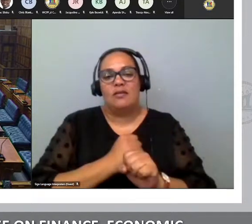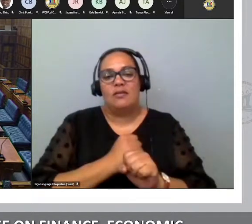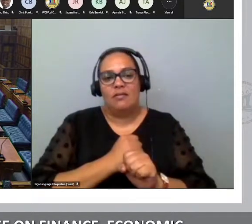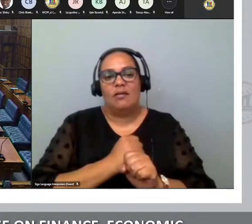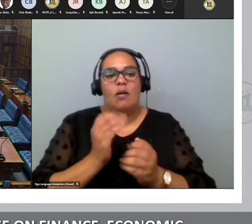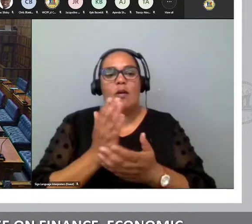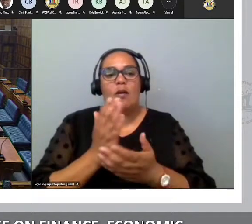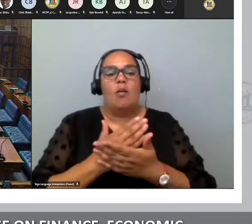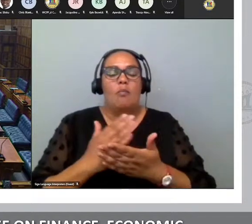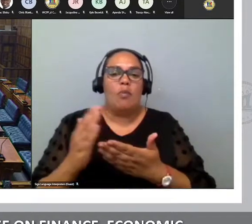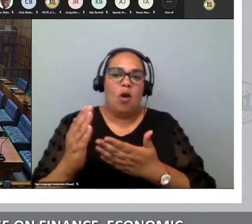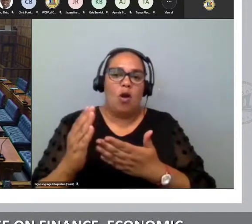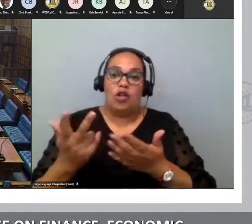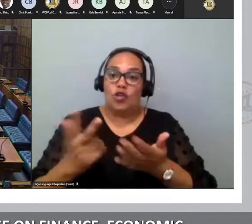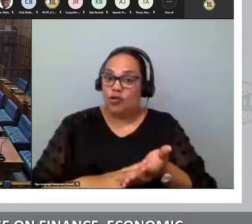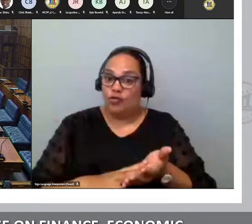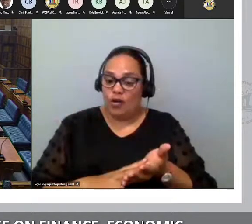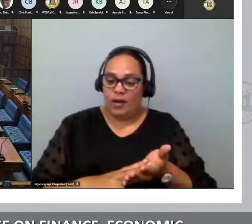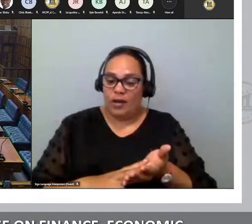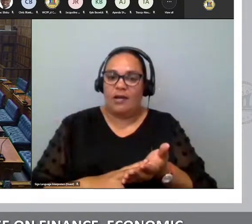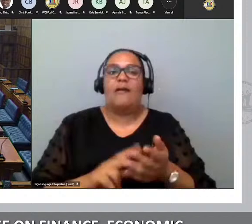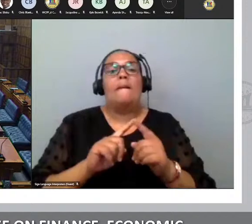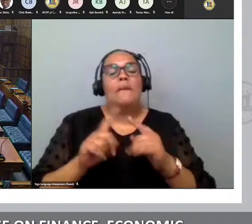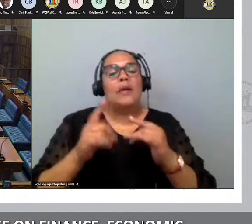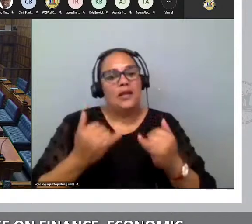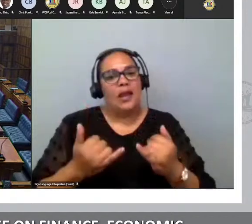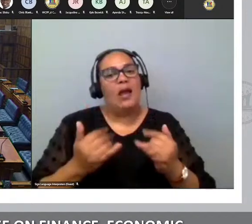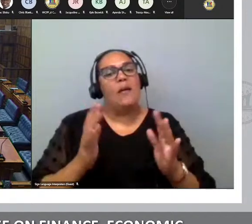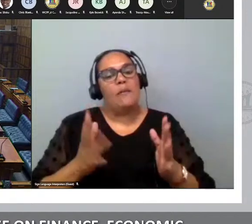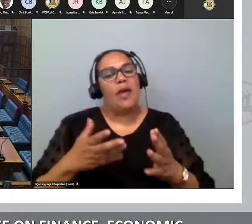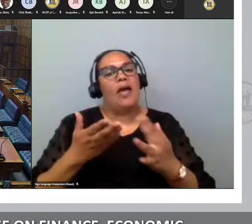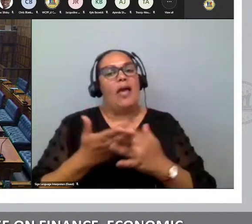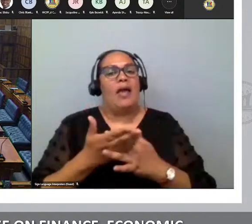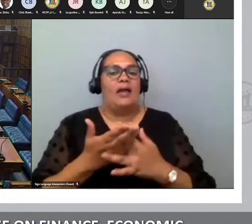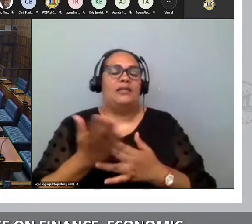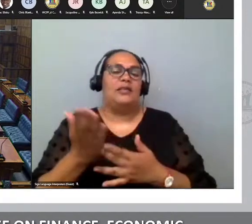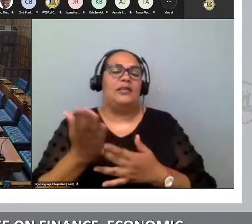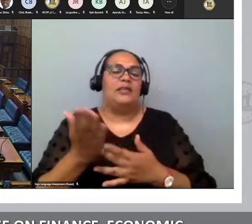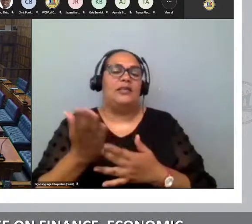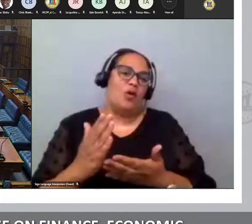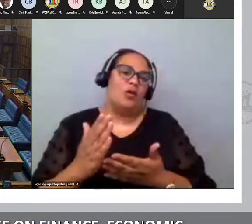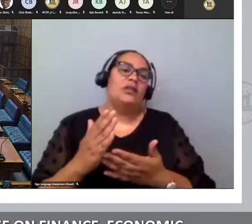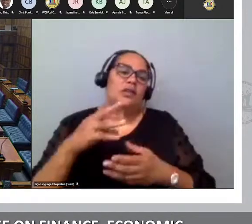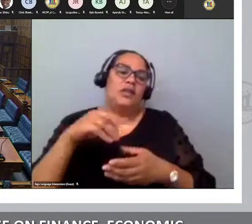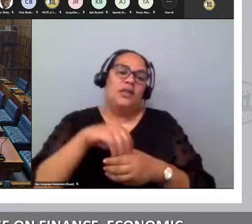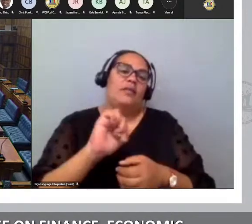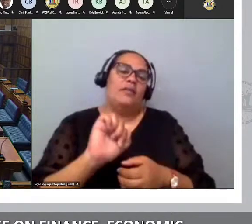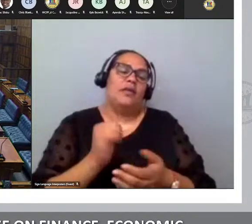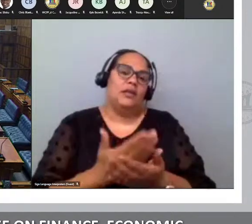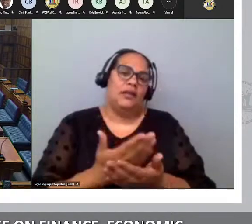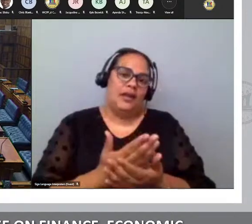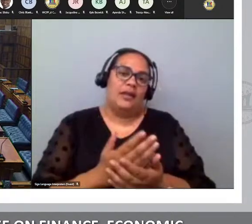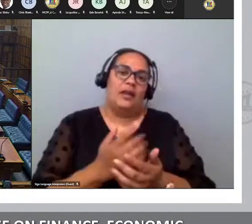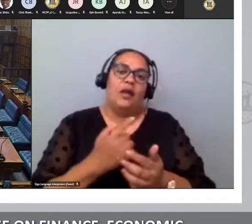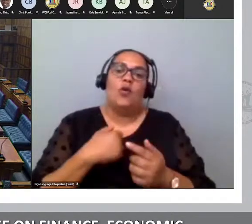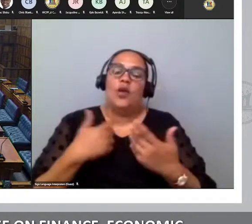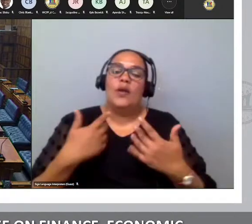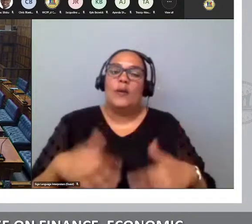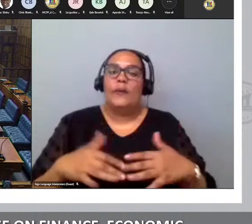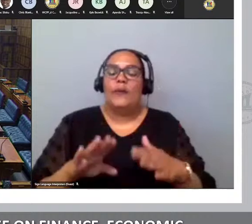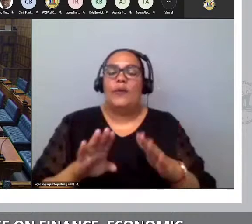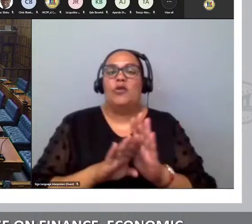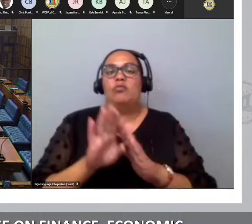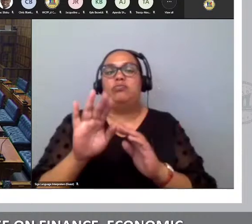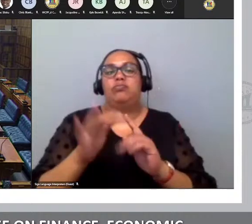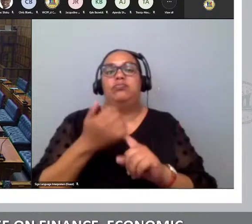s contract that we now can just access parts and do that we've accelerated the